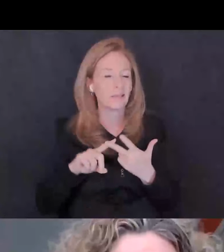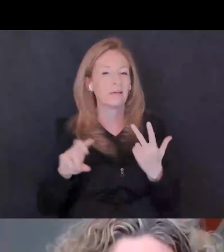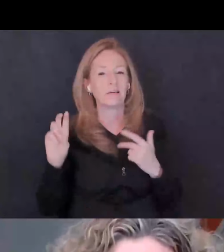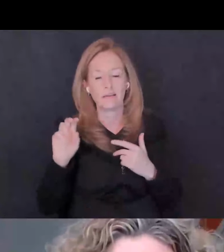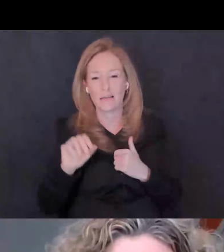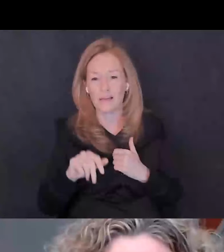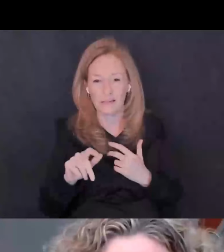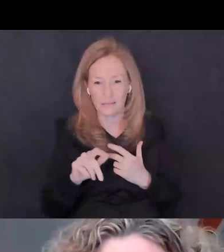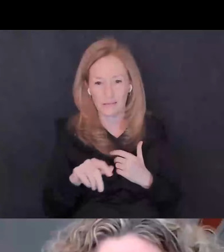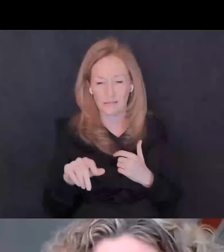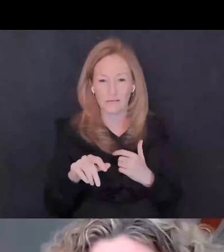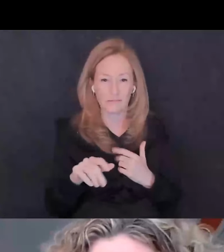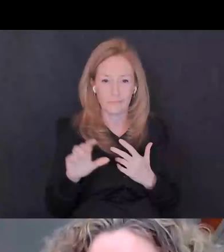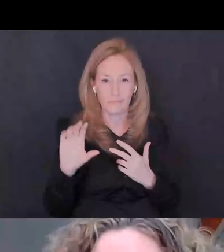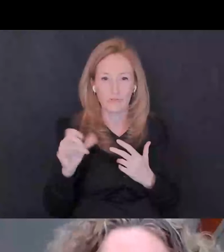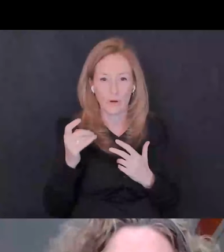you so much.